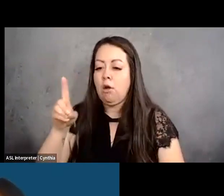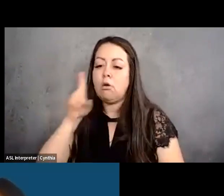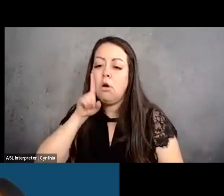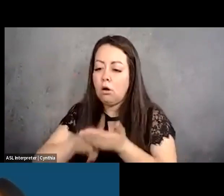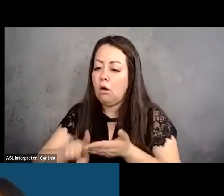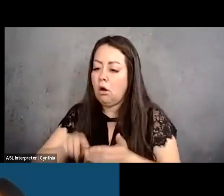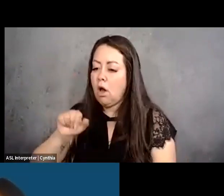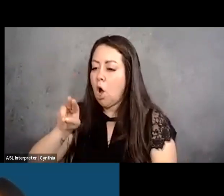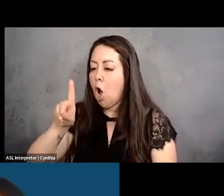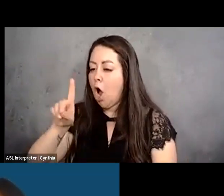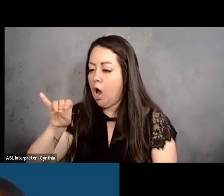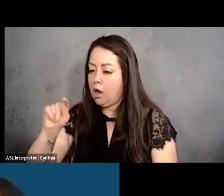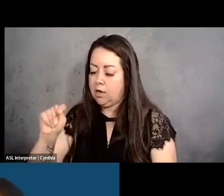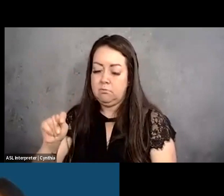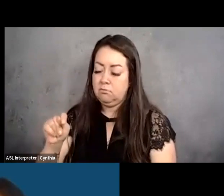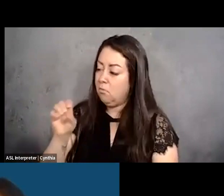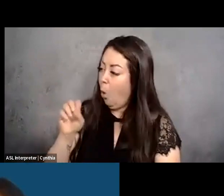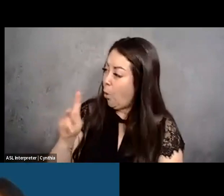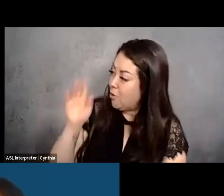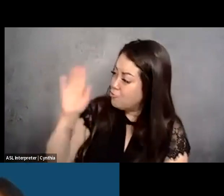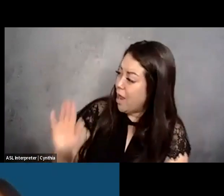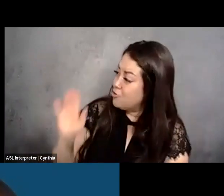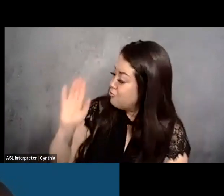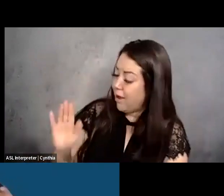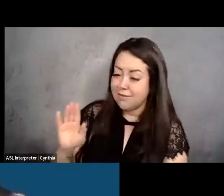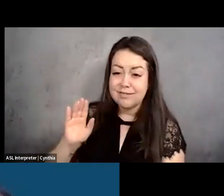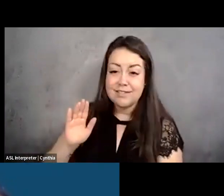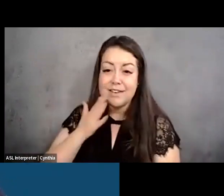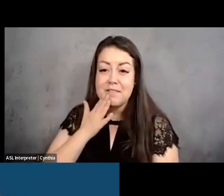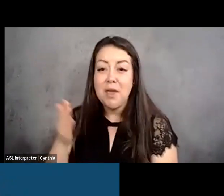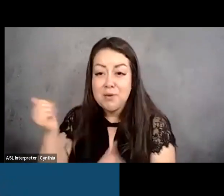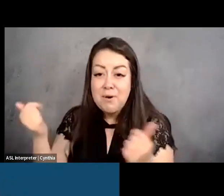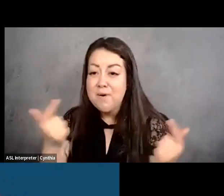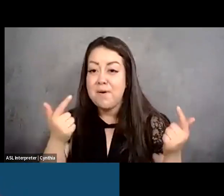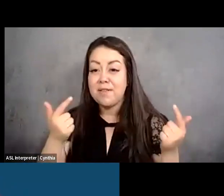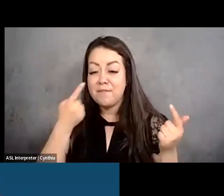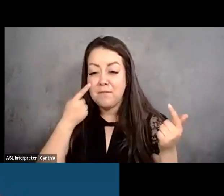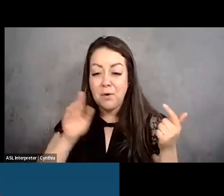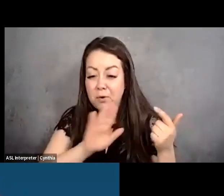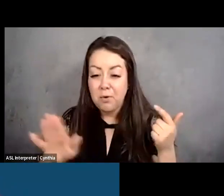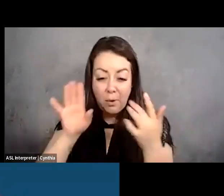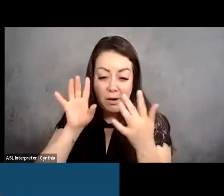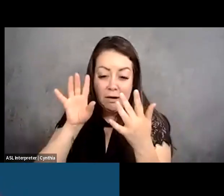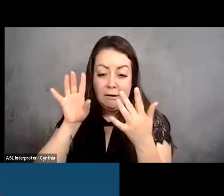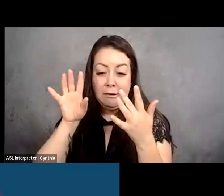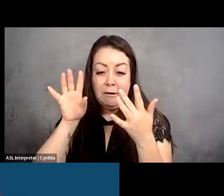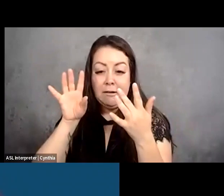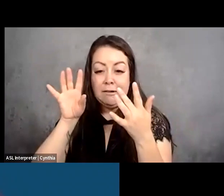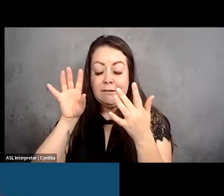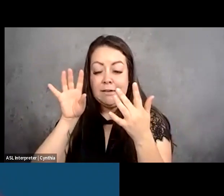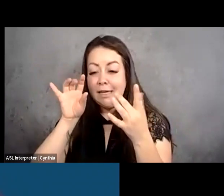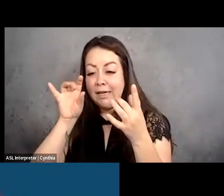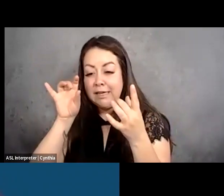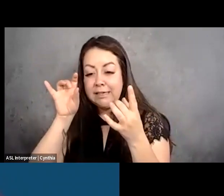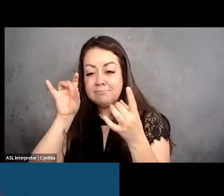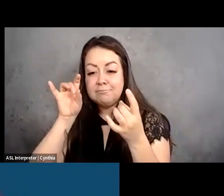Okay, great. Well, thank you all for your input today and for your insights. We